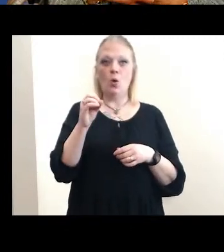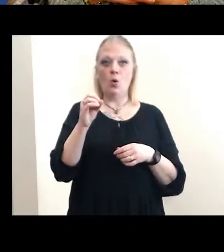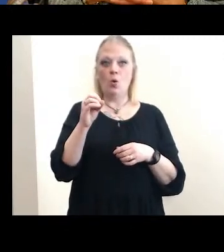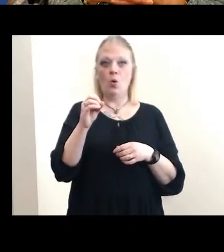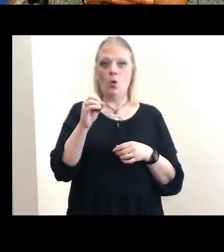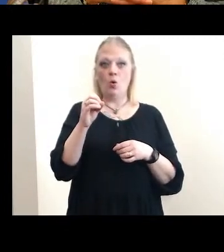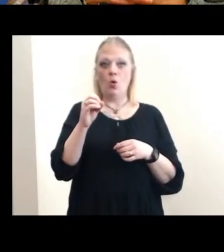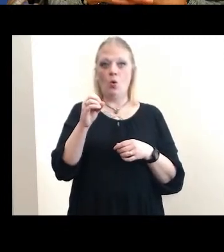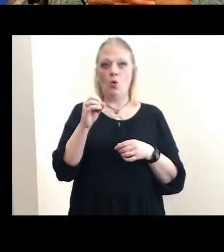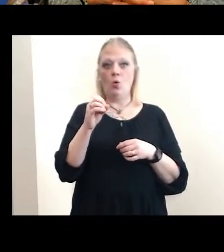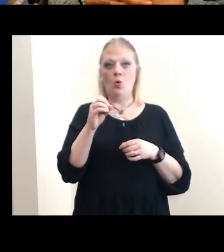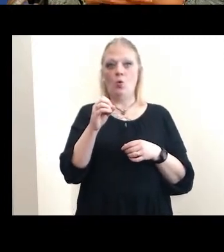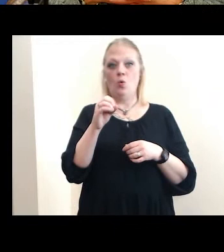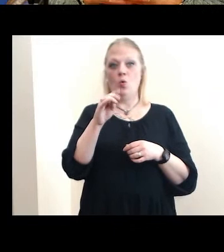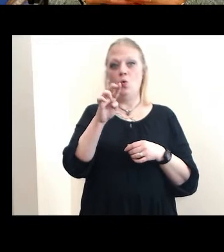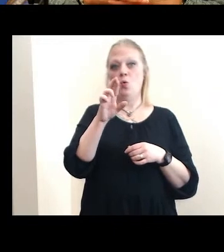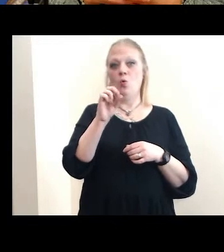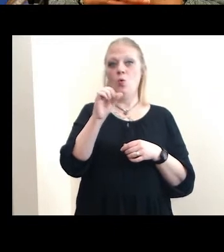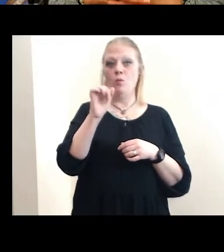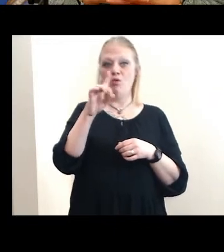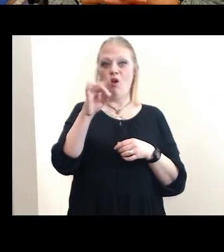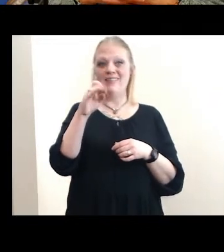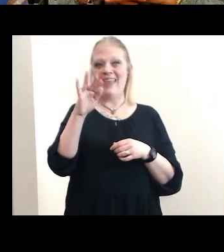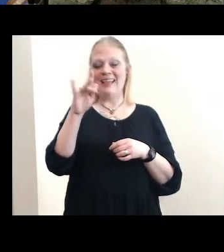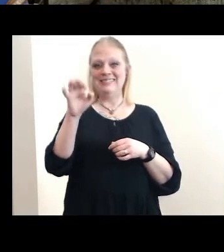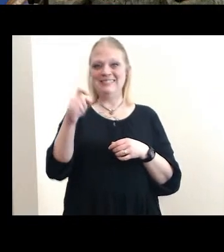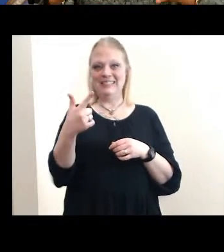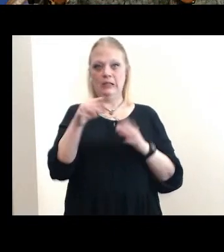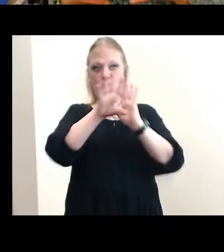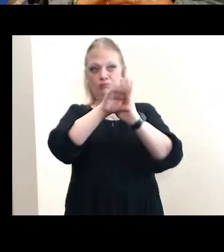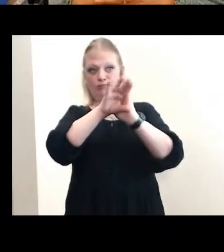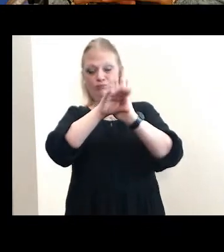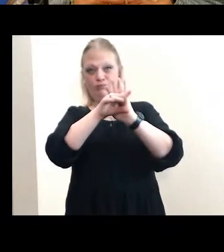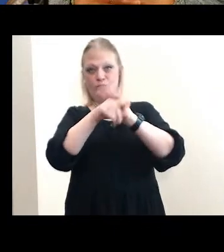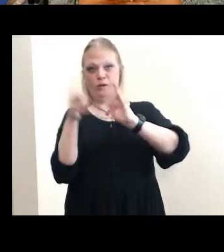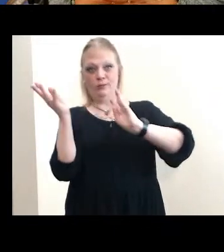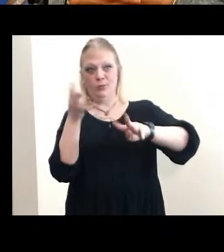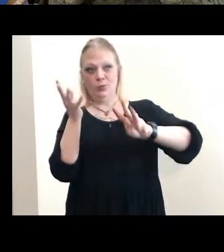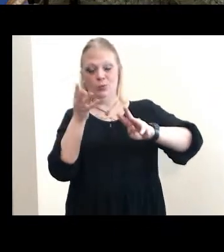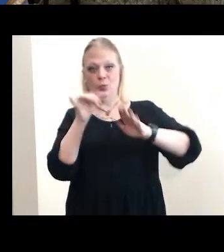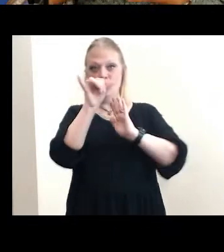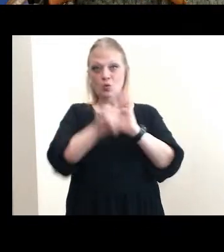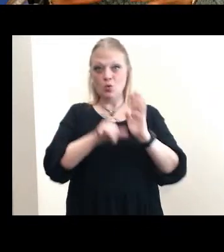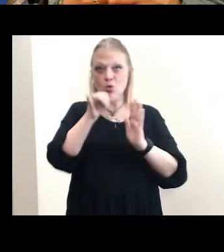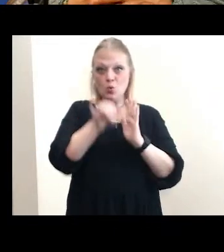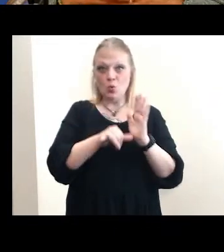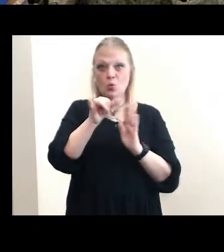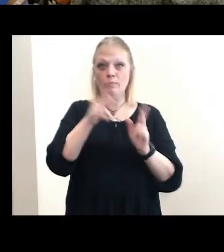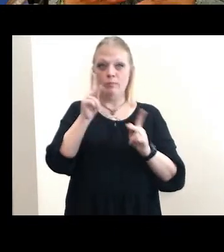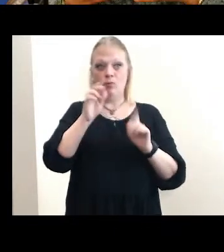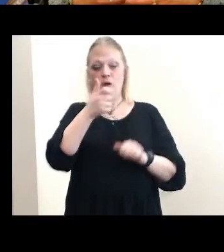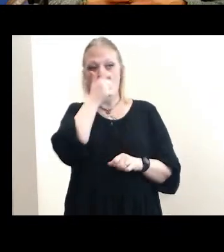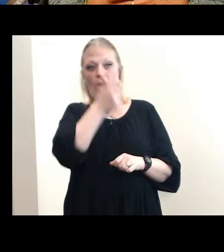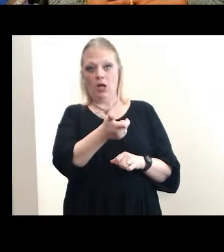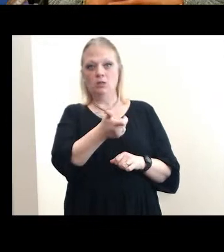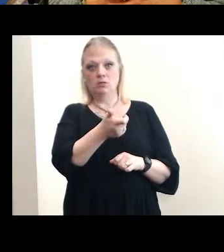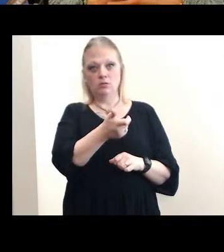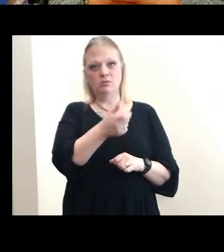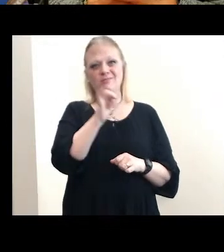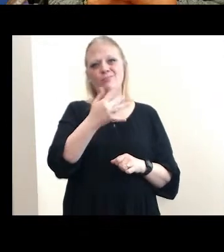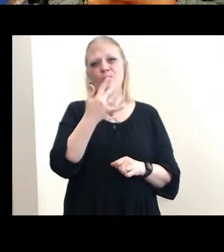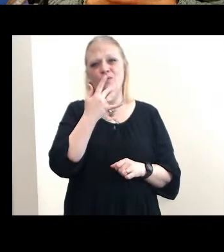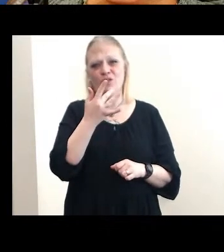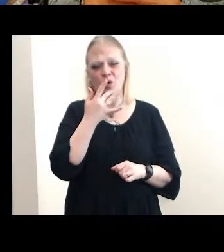Broadcasting these events are encouraged instead of in-person attendance, so live streaming on YouTube so people can watch is really the